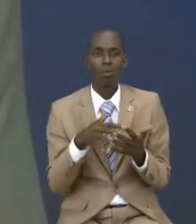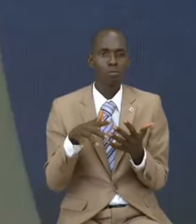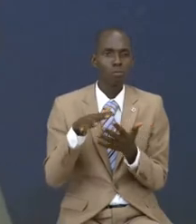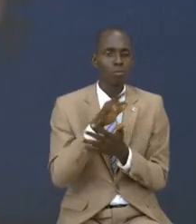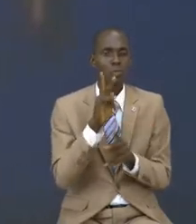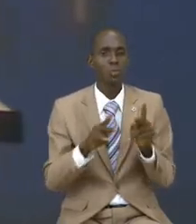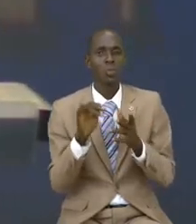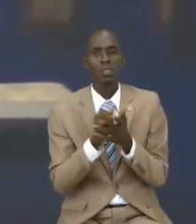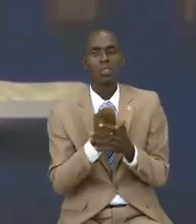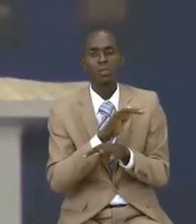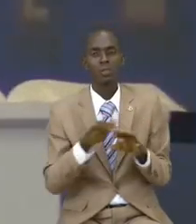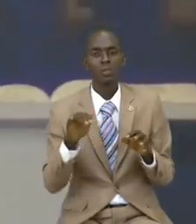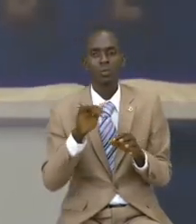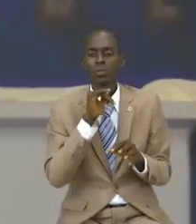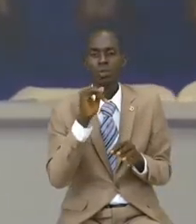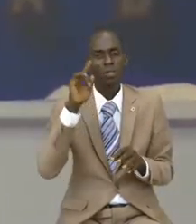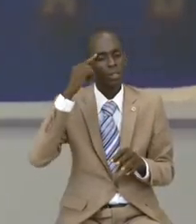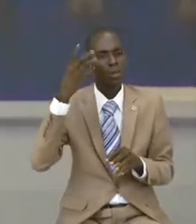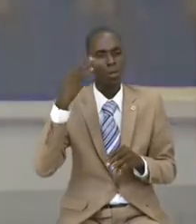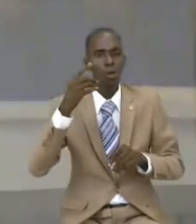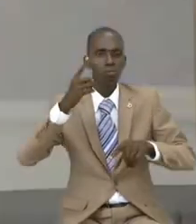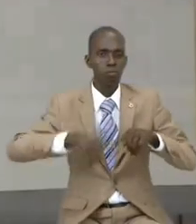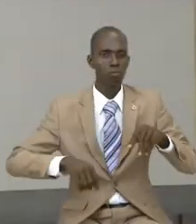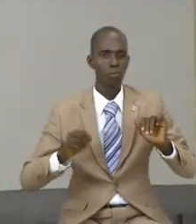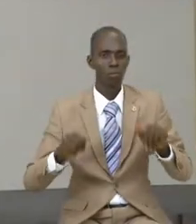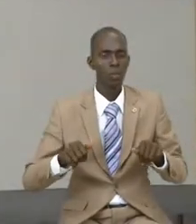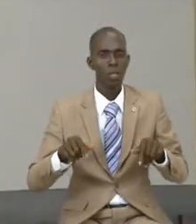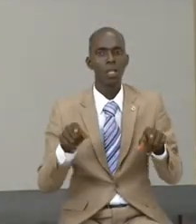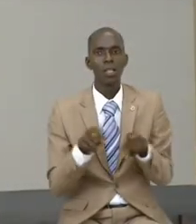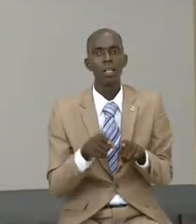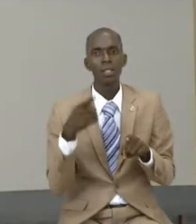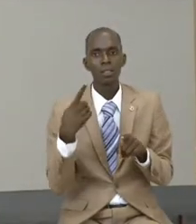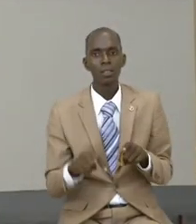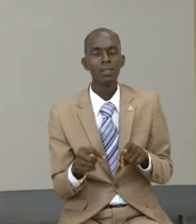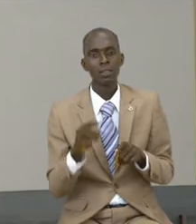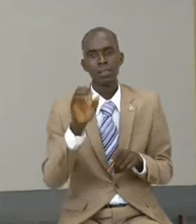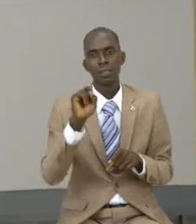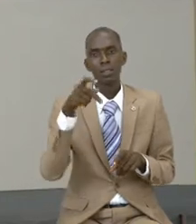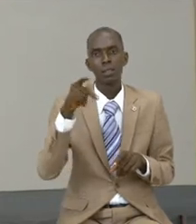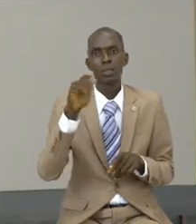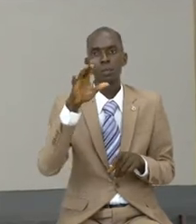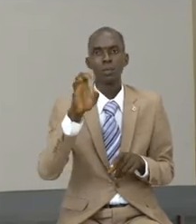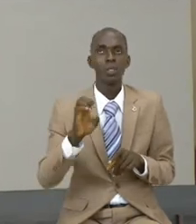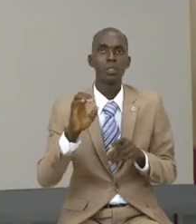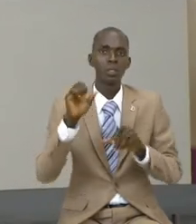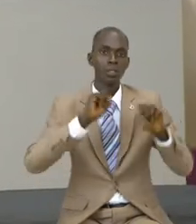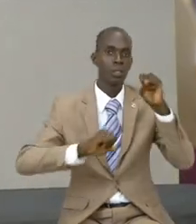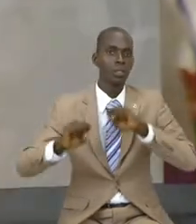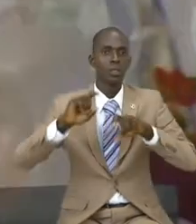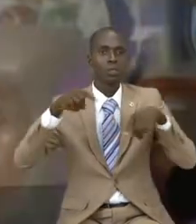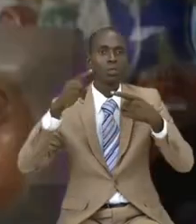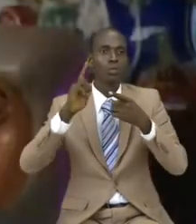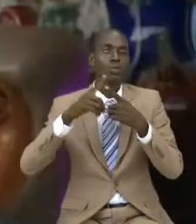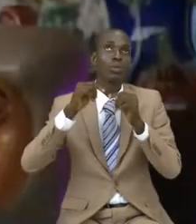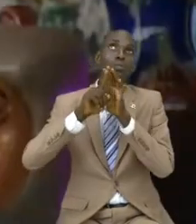not think of impossibility, like the space science, that they go to the very